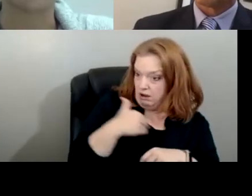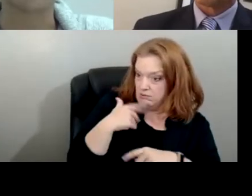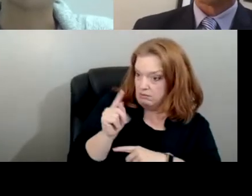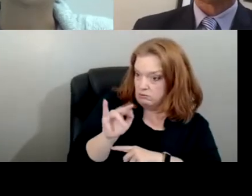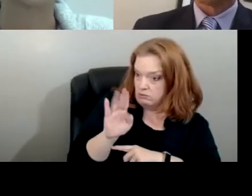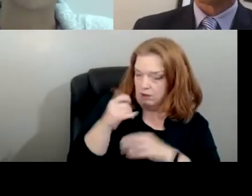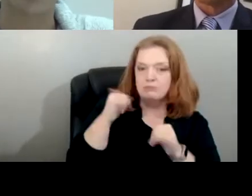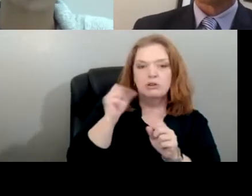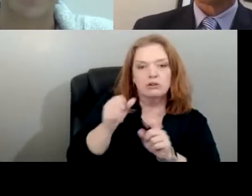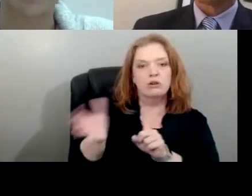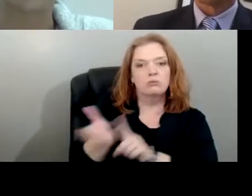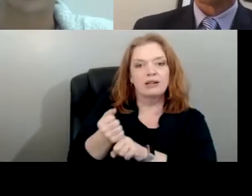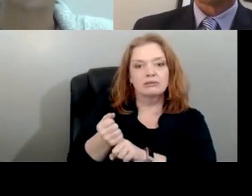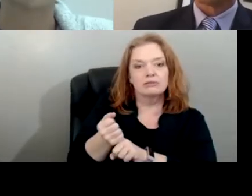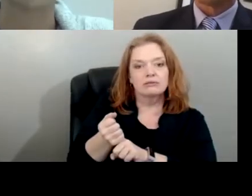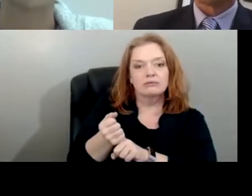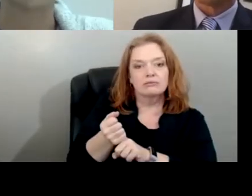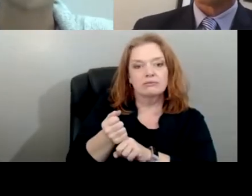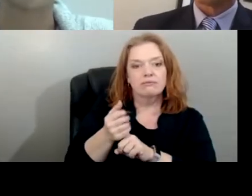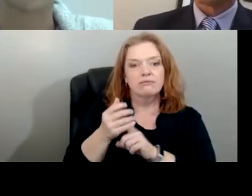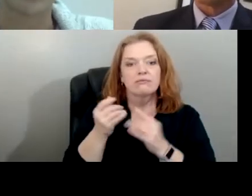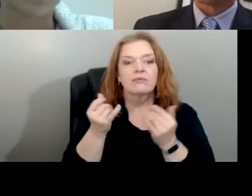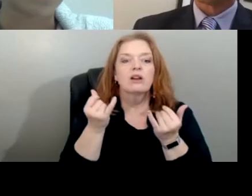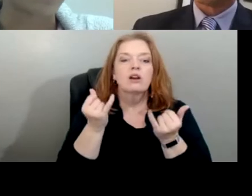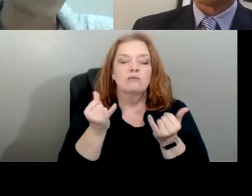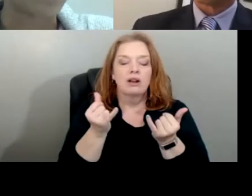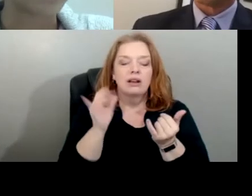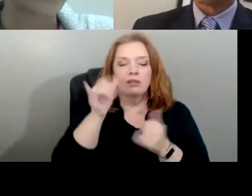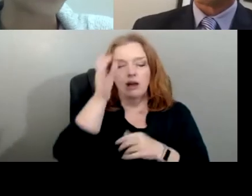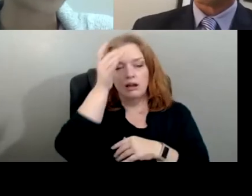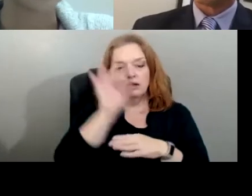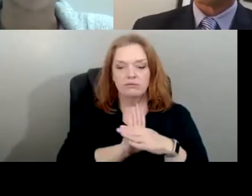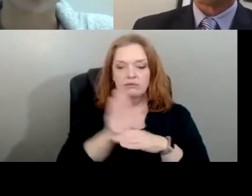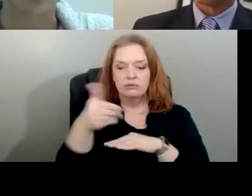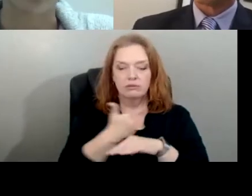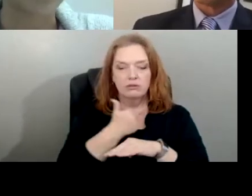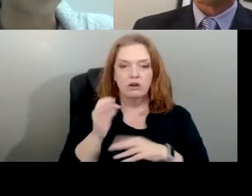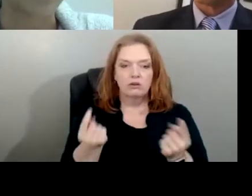umbrella versus a smaller band-aid like cross-deputizing. So just to